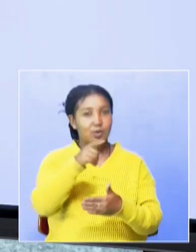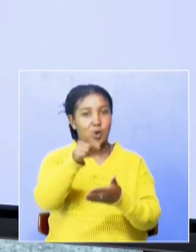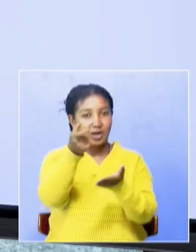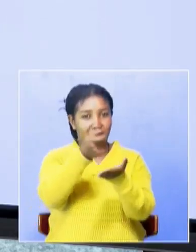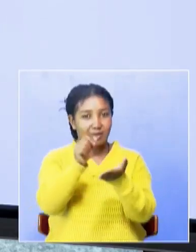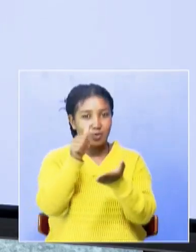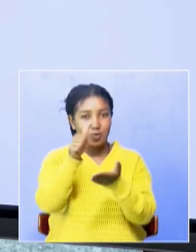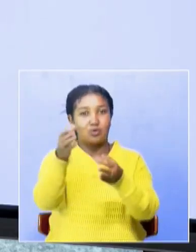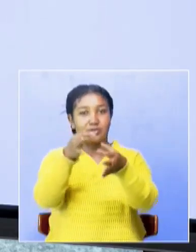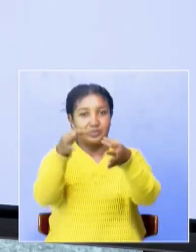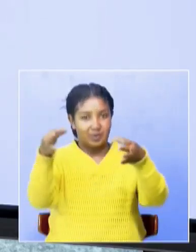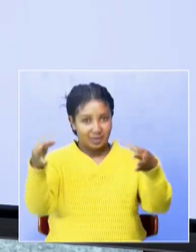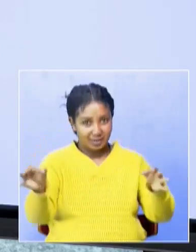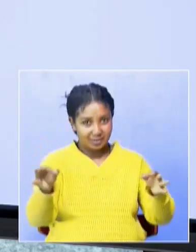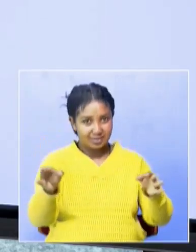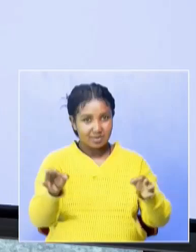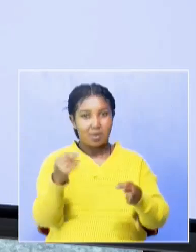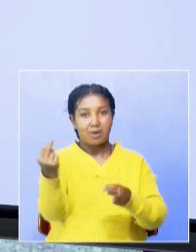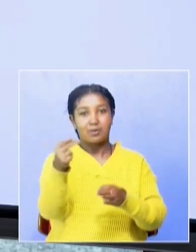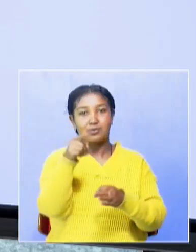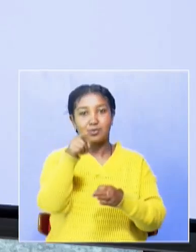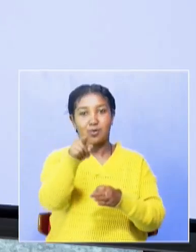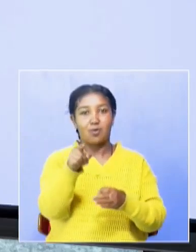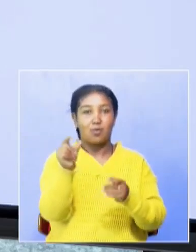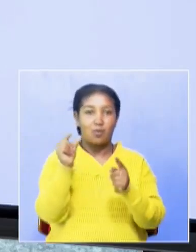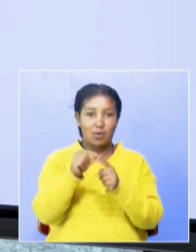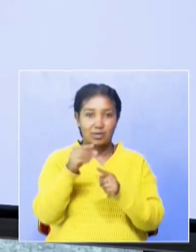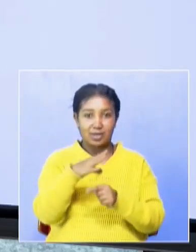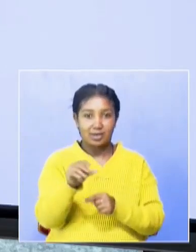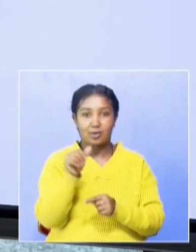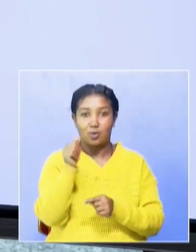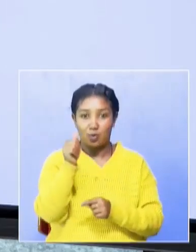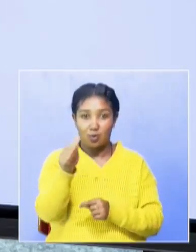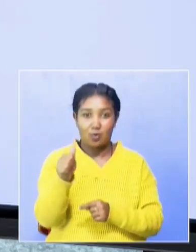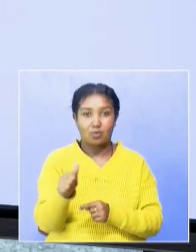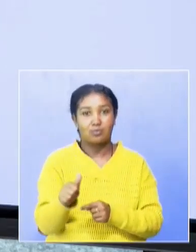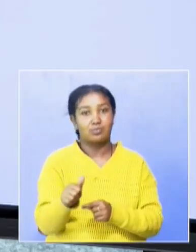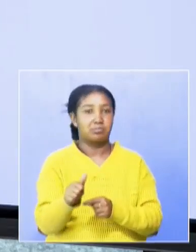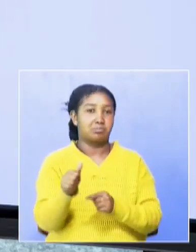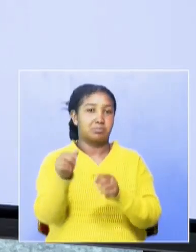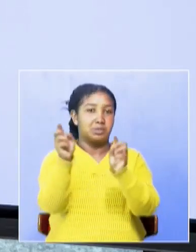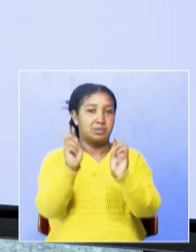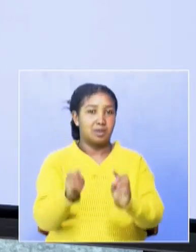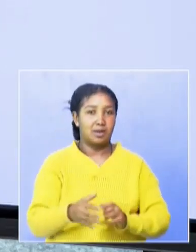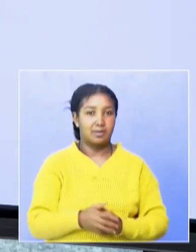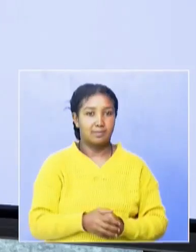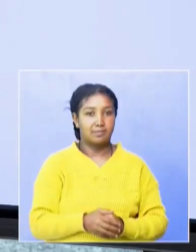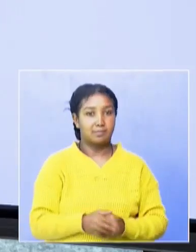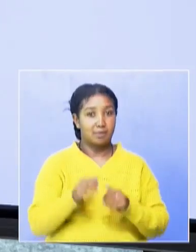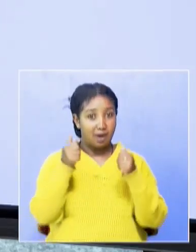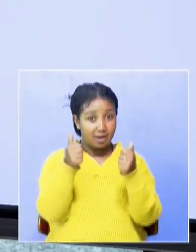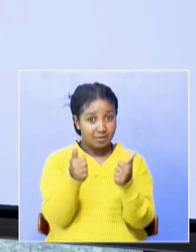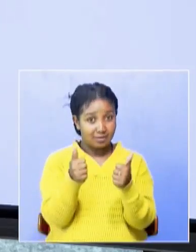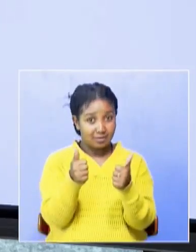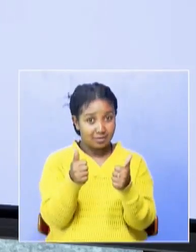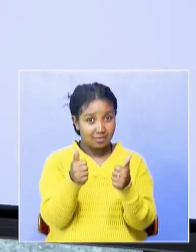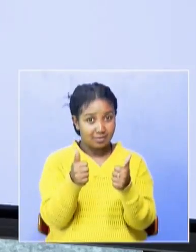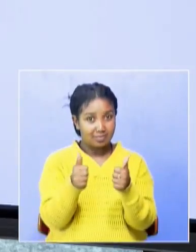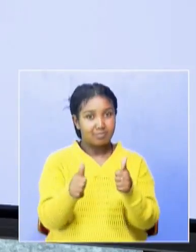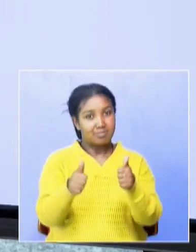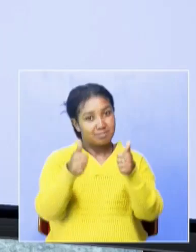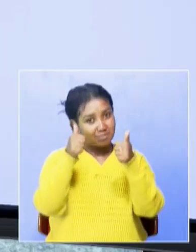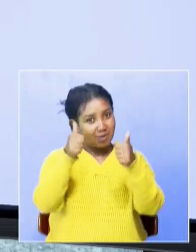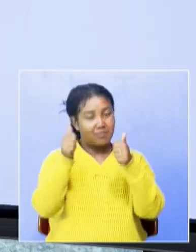write your own sentence by using your own words and your own style. Am I right?